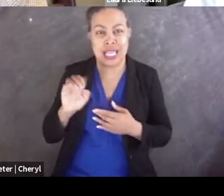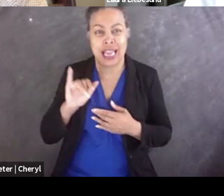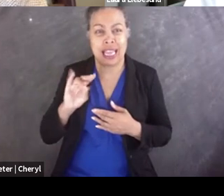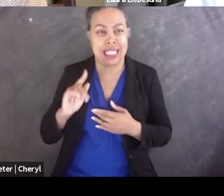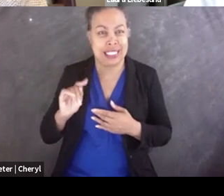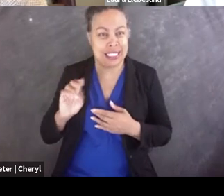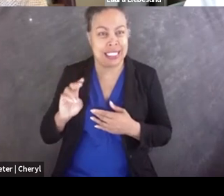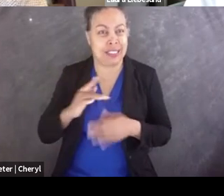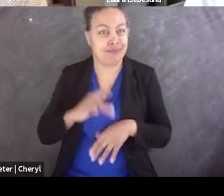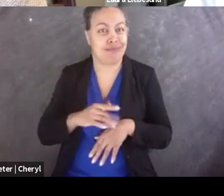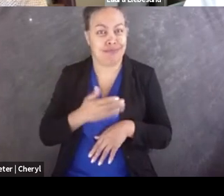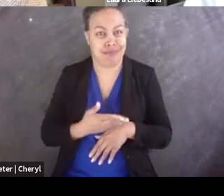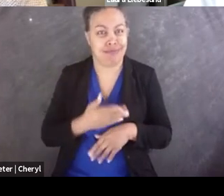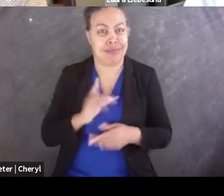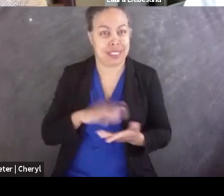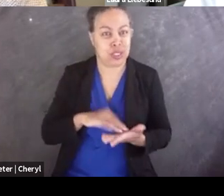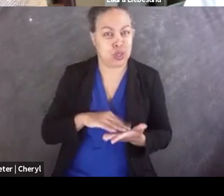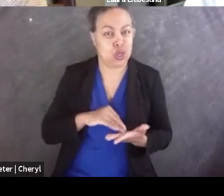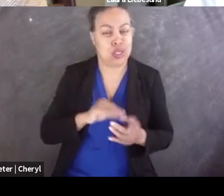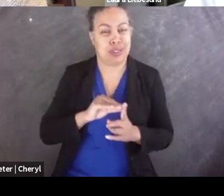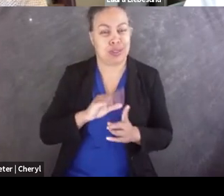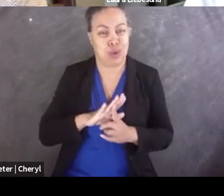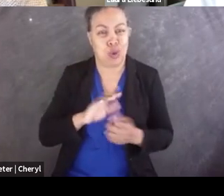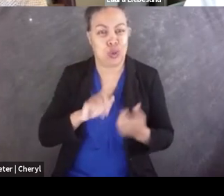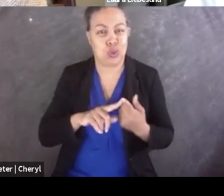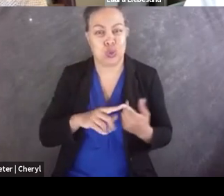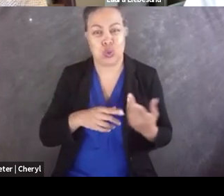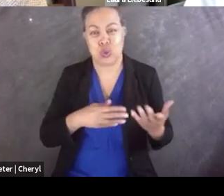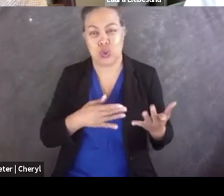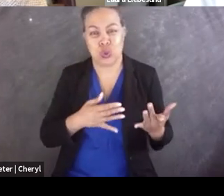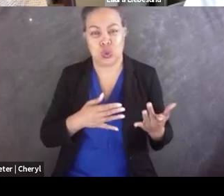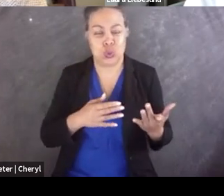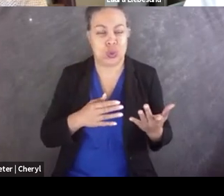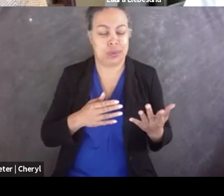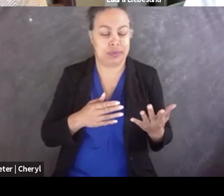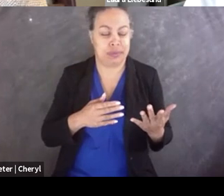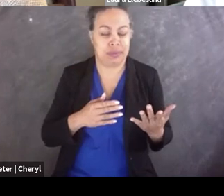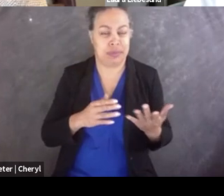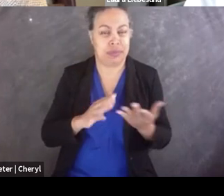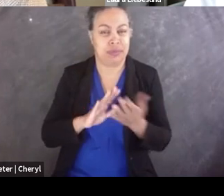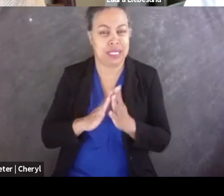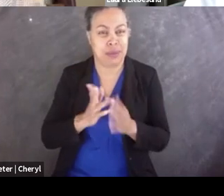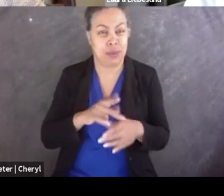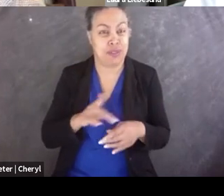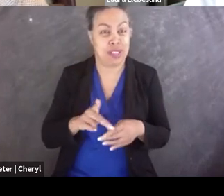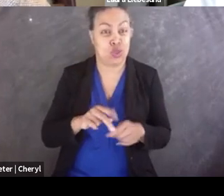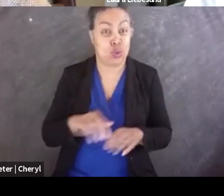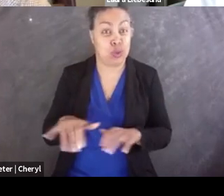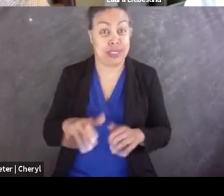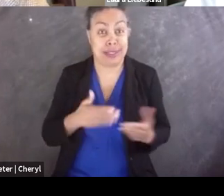and where he had learned or been exposed to the option of becoming a professional